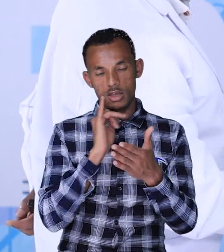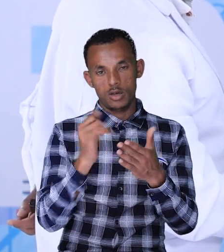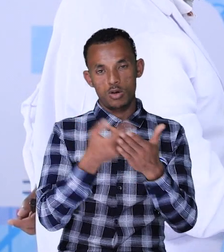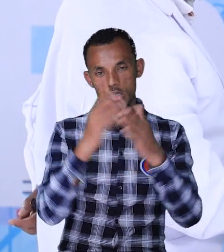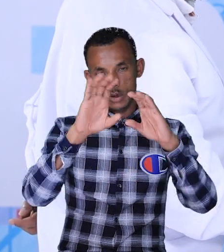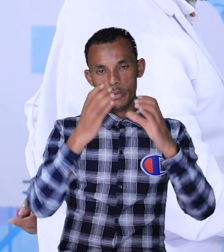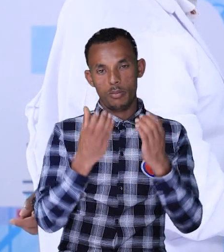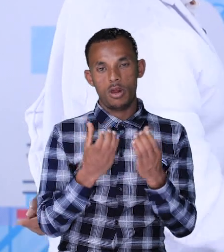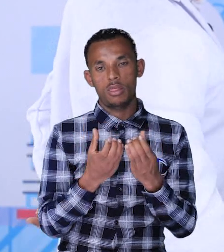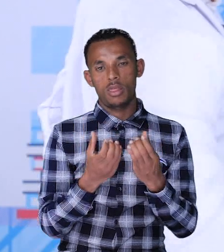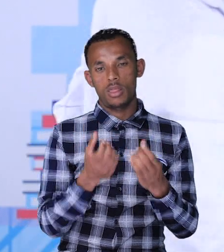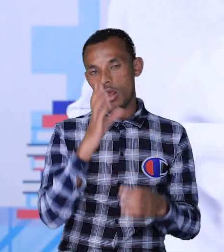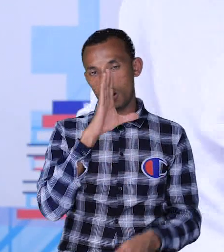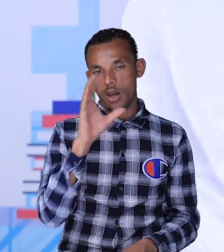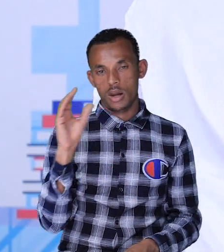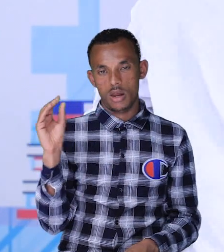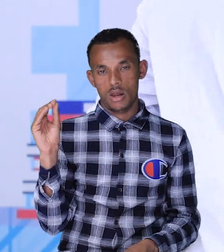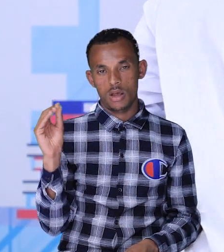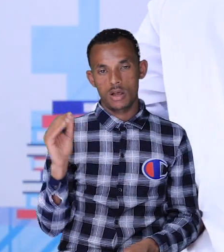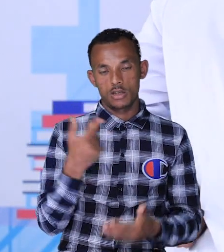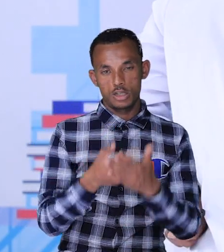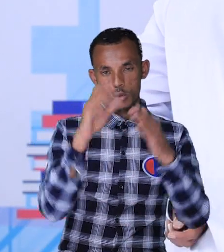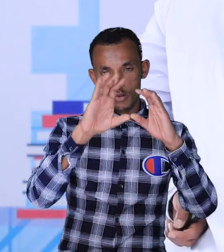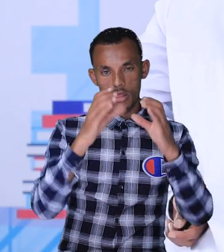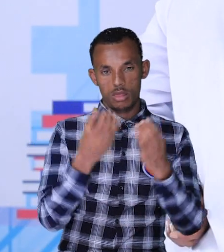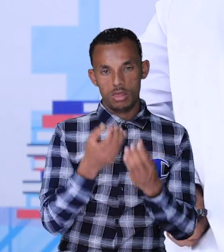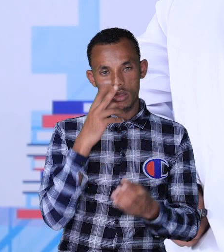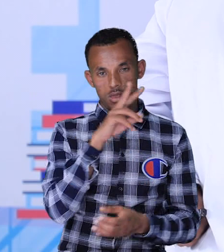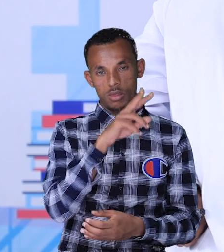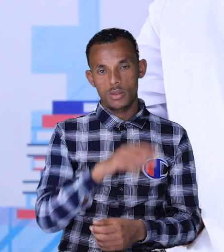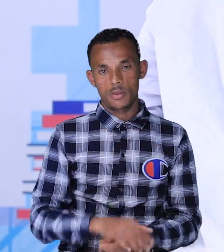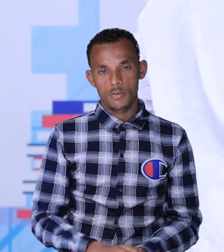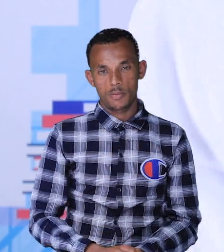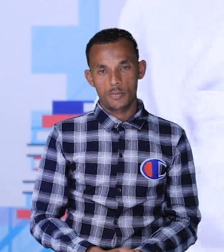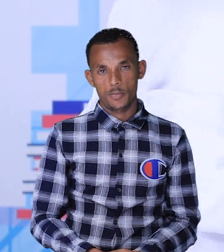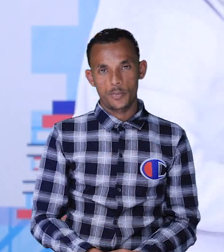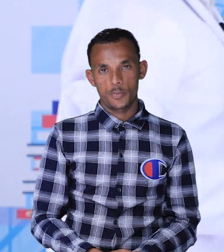part and this part only.